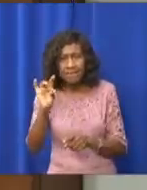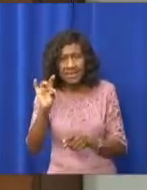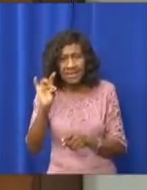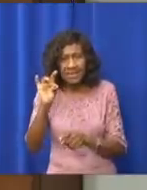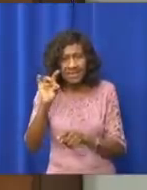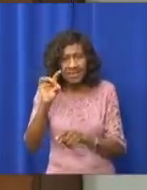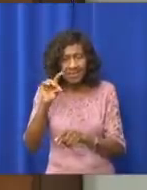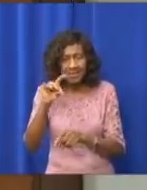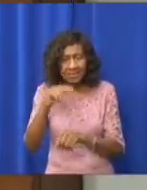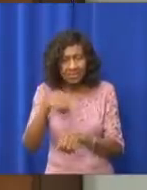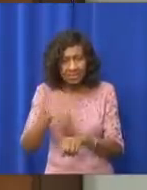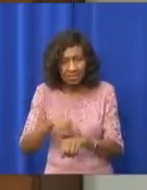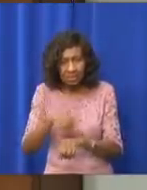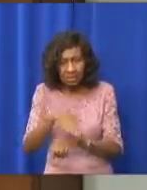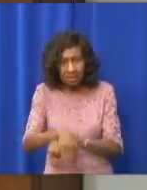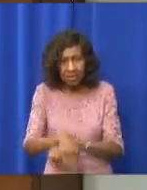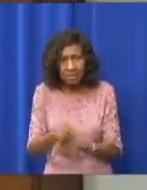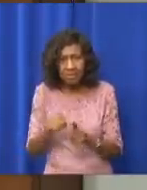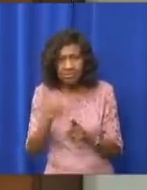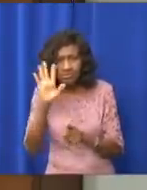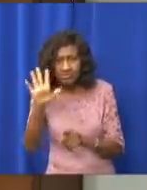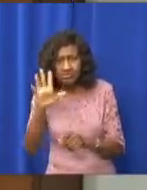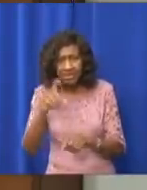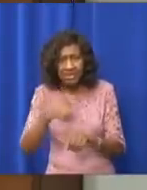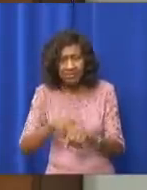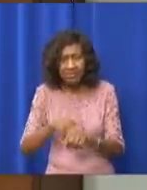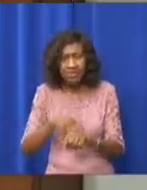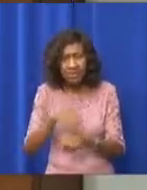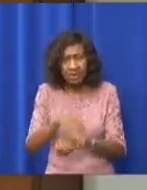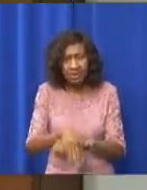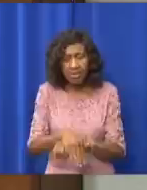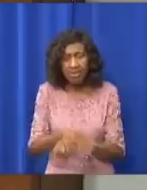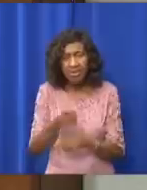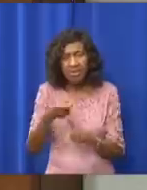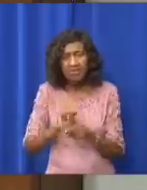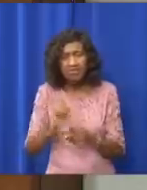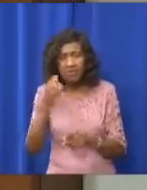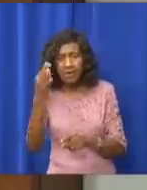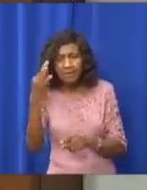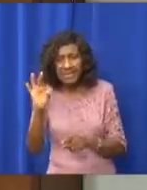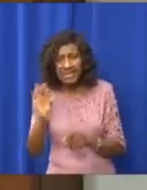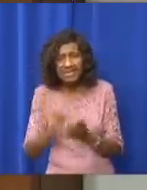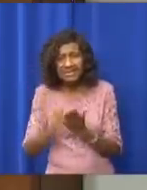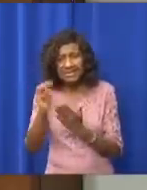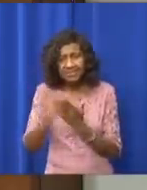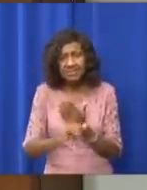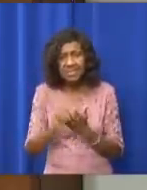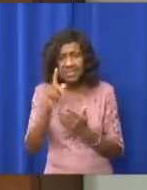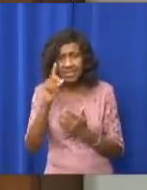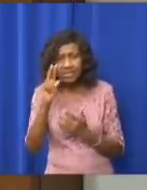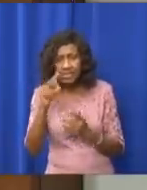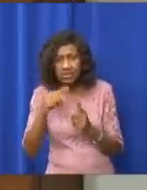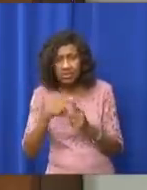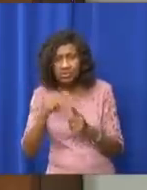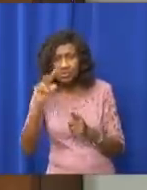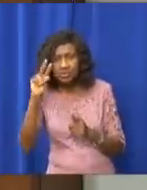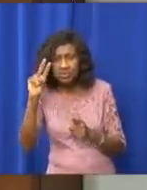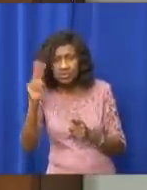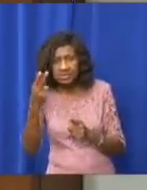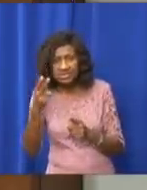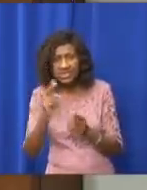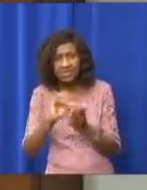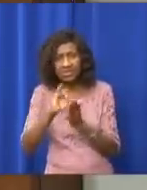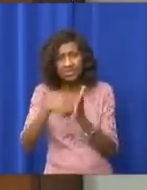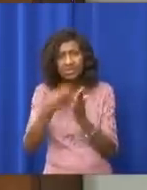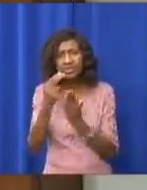nightly from the 19th of May until the 2nd of June, and this includes each Sunday evening, removing the hard curfew